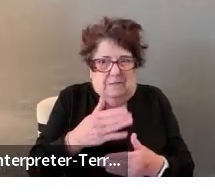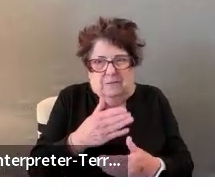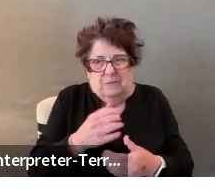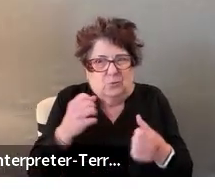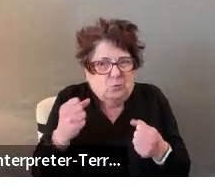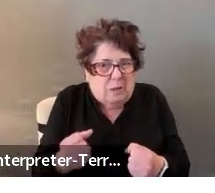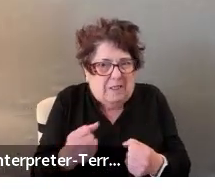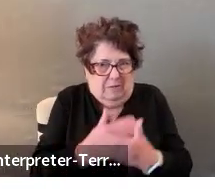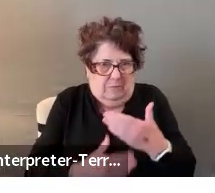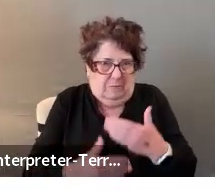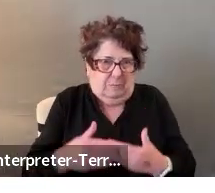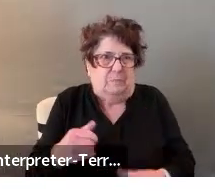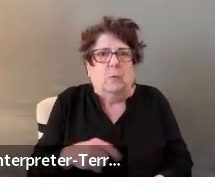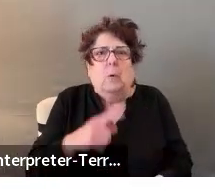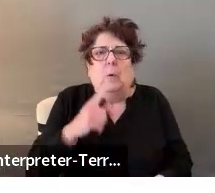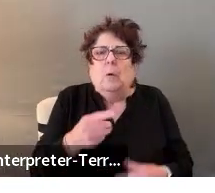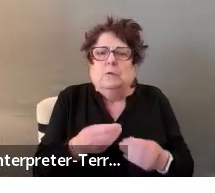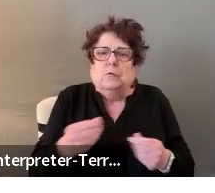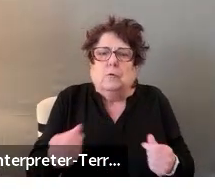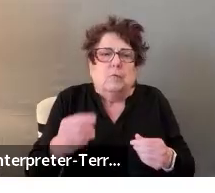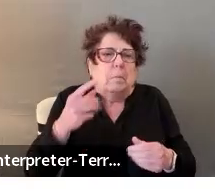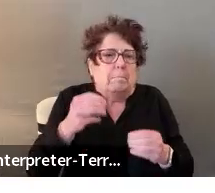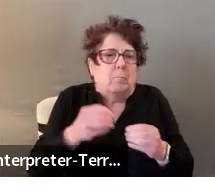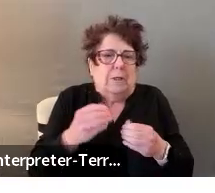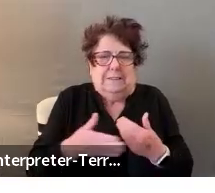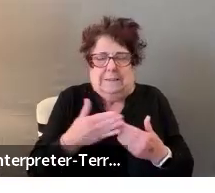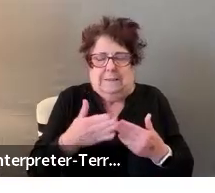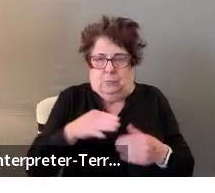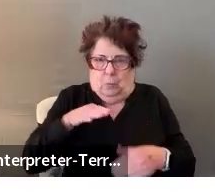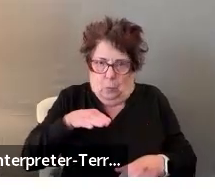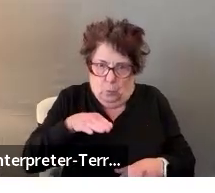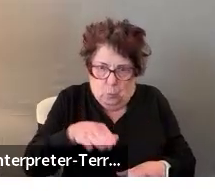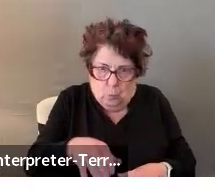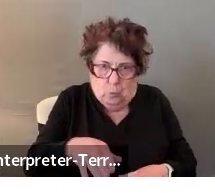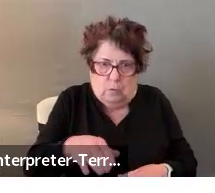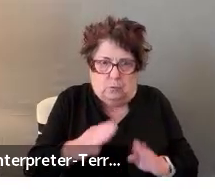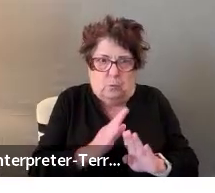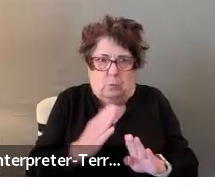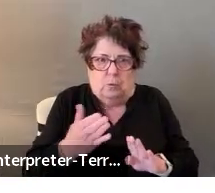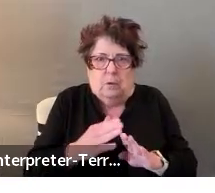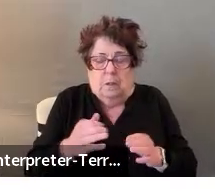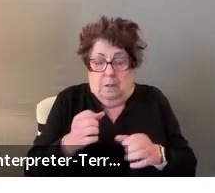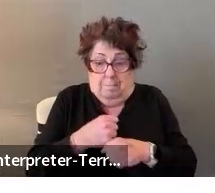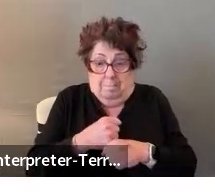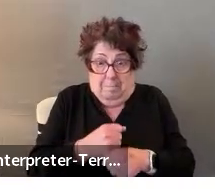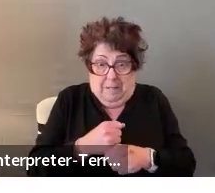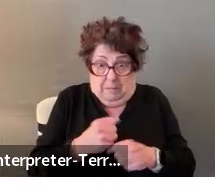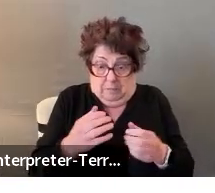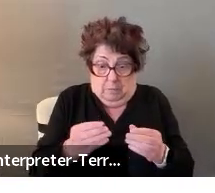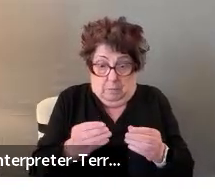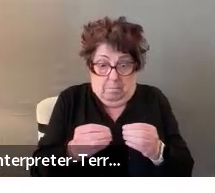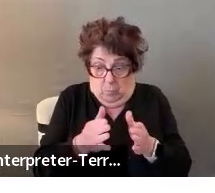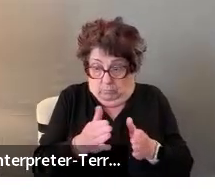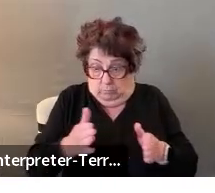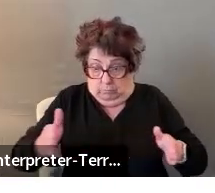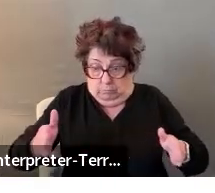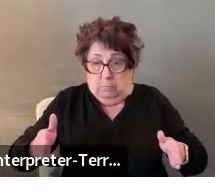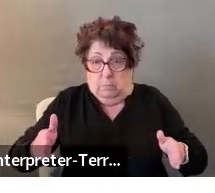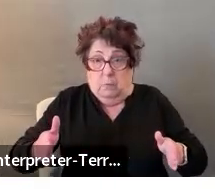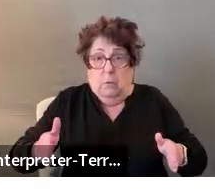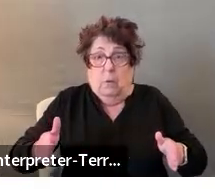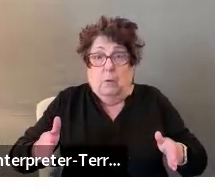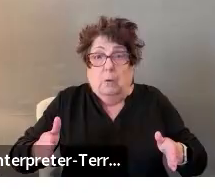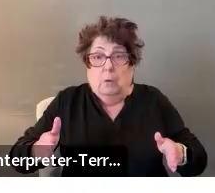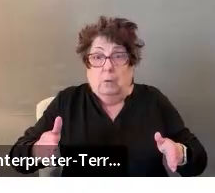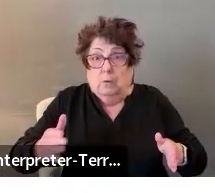One solution for more easily moving through doorways is to widen the doorway, either by widening the door frame or